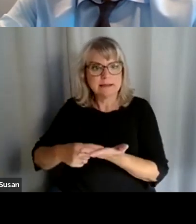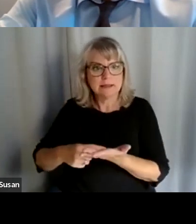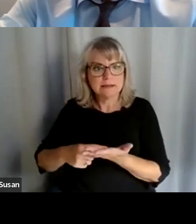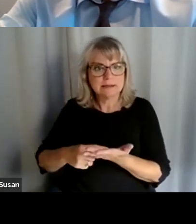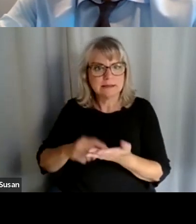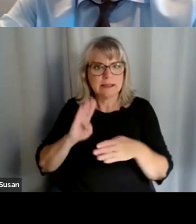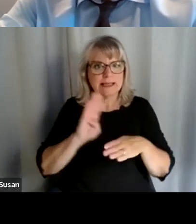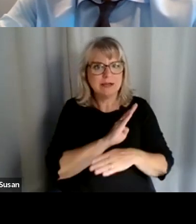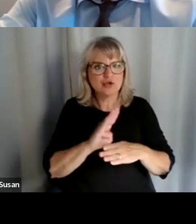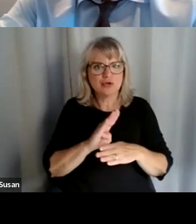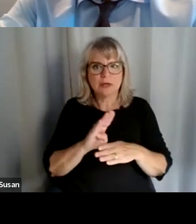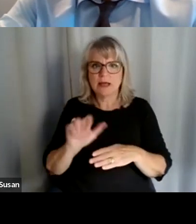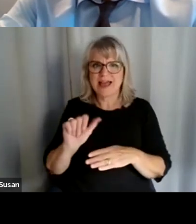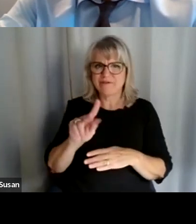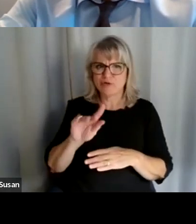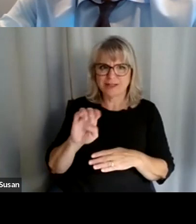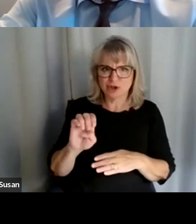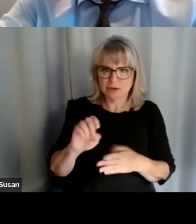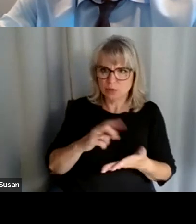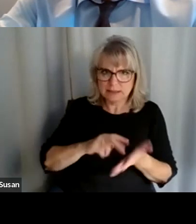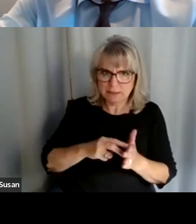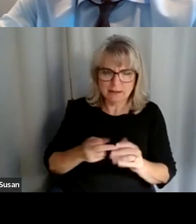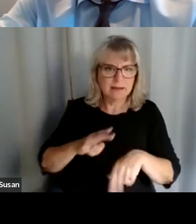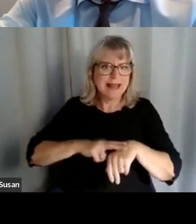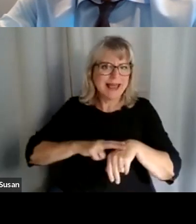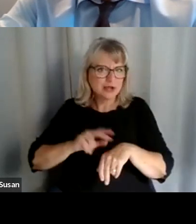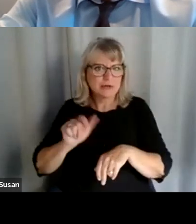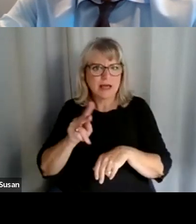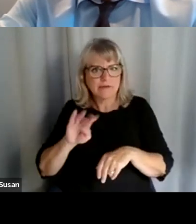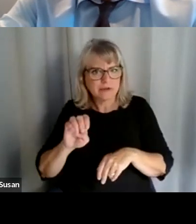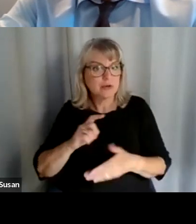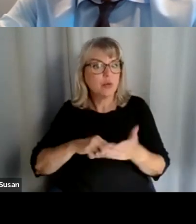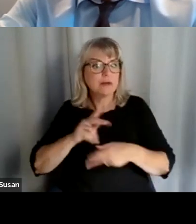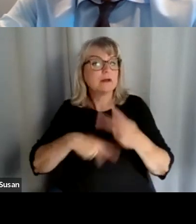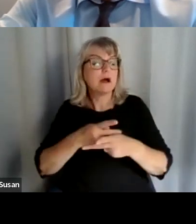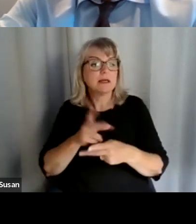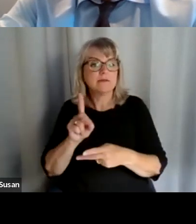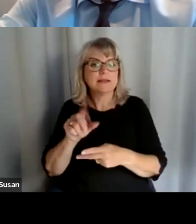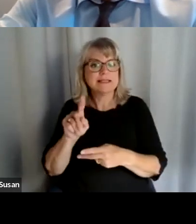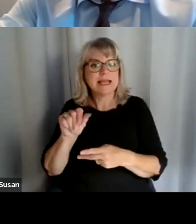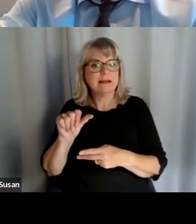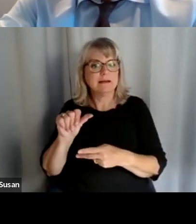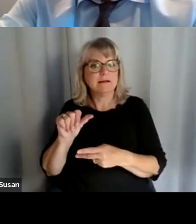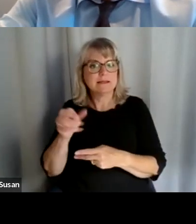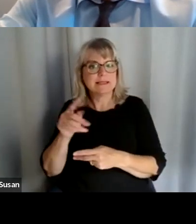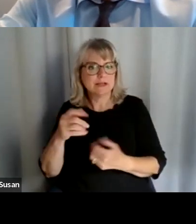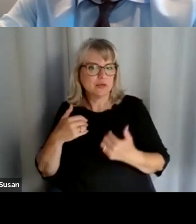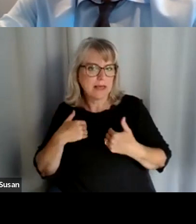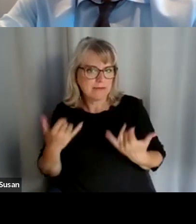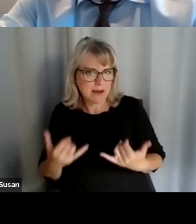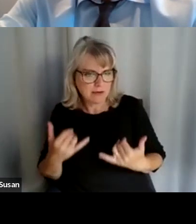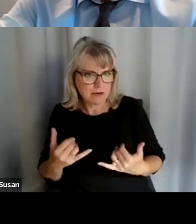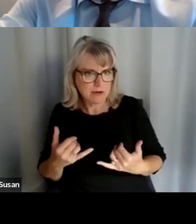industry average, right? What is an industry average? What is a national average? What data sets do we have? So I feel like there may be